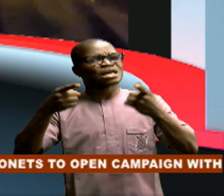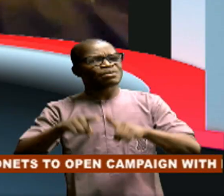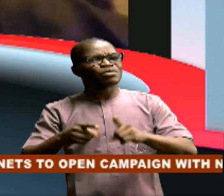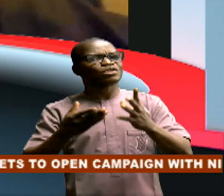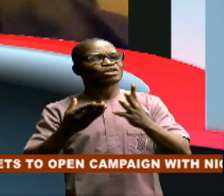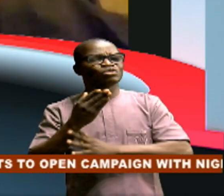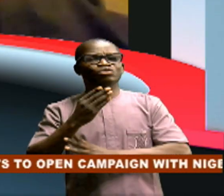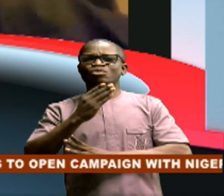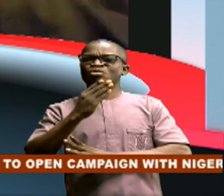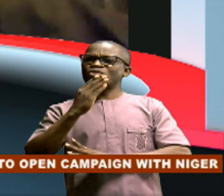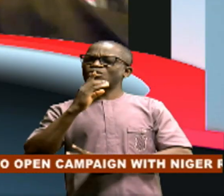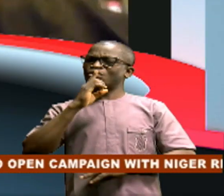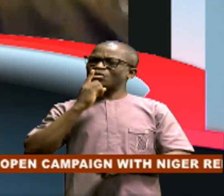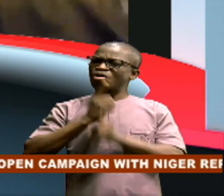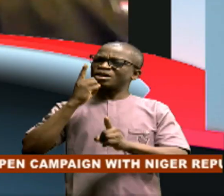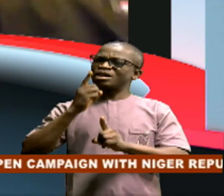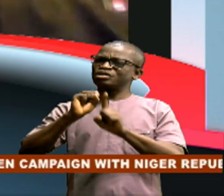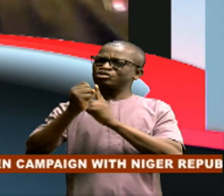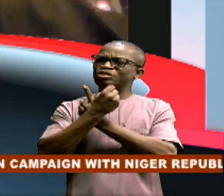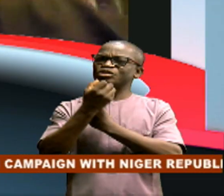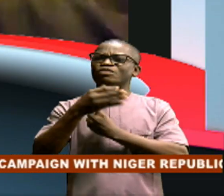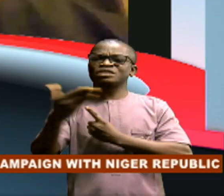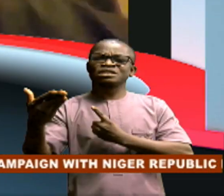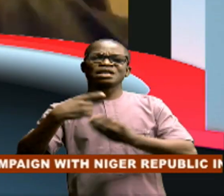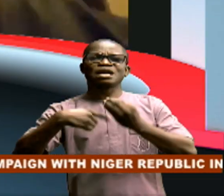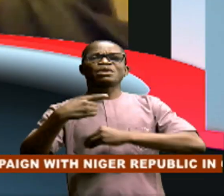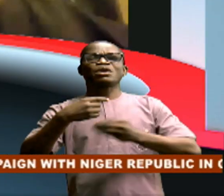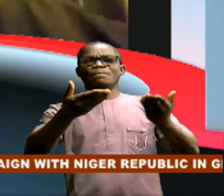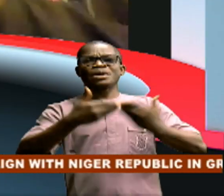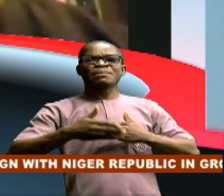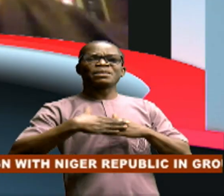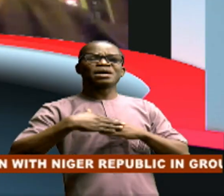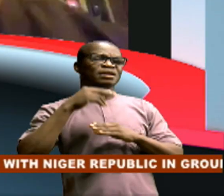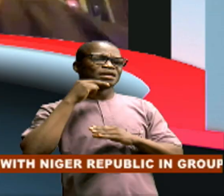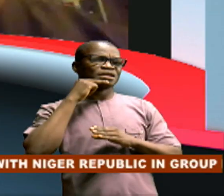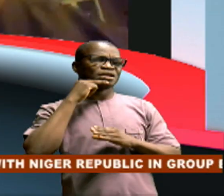true situation of things about the evacuation exercise?